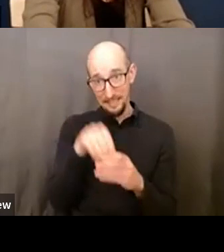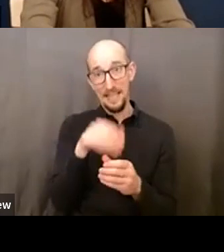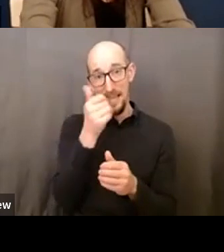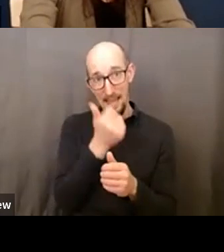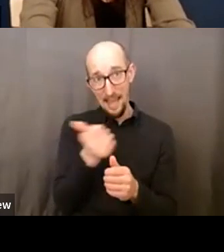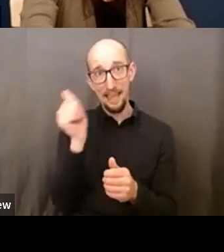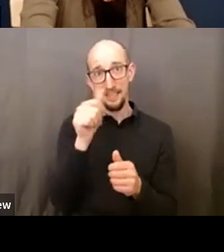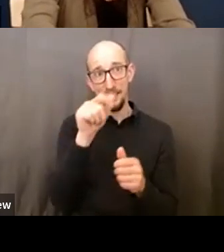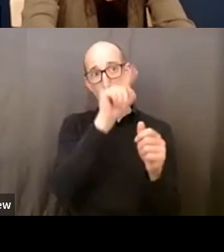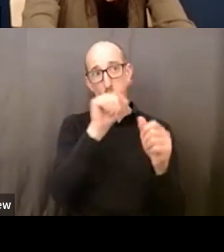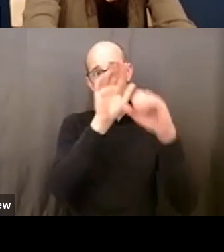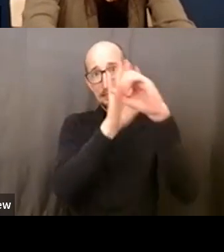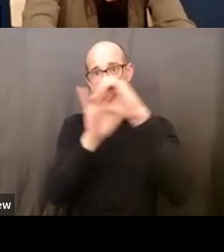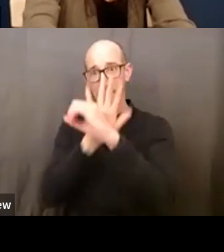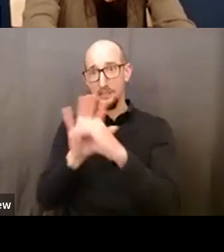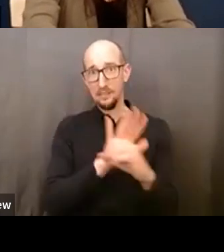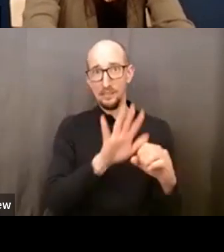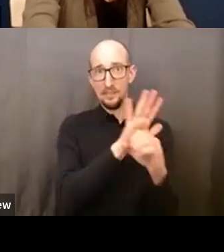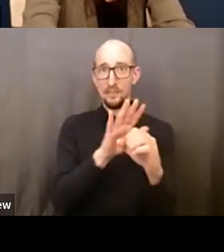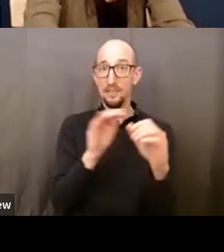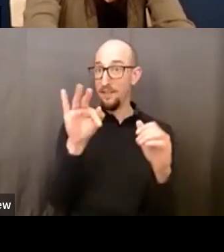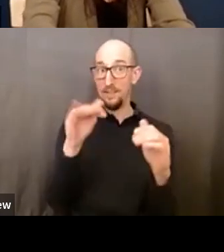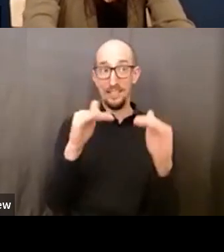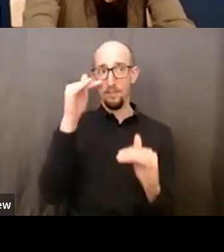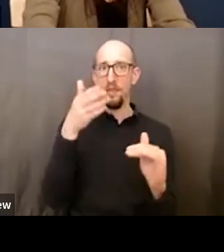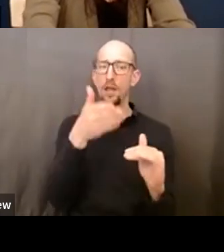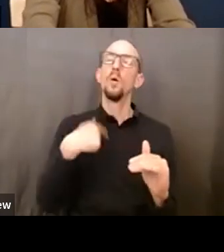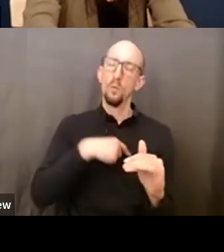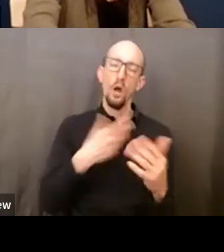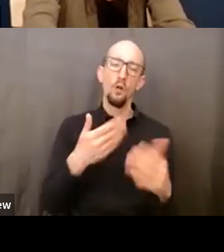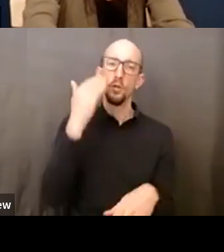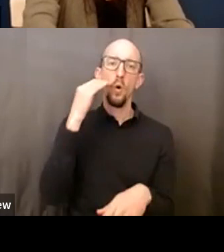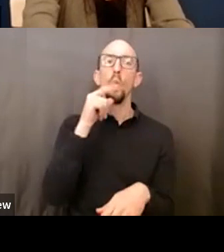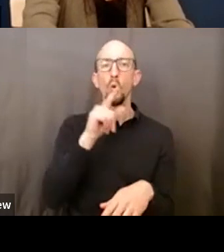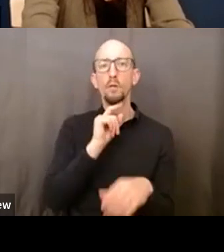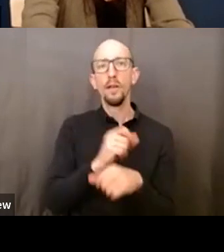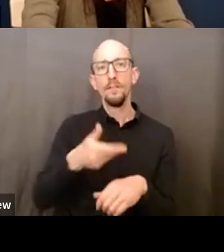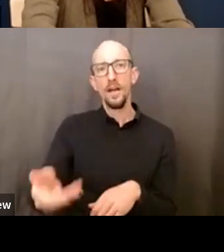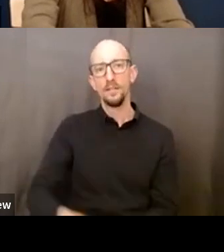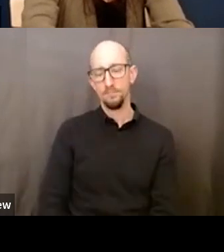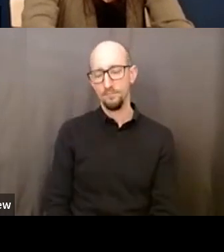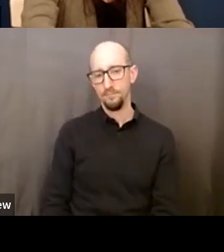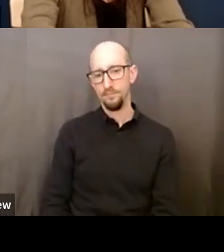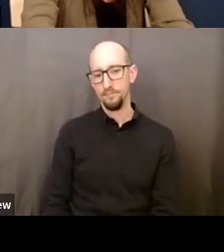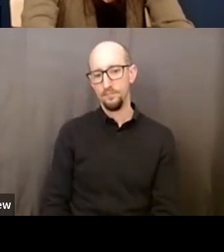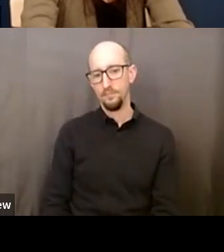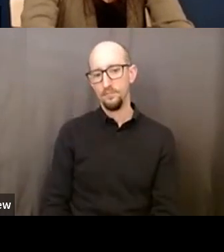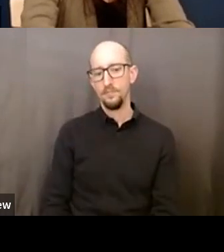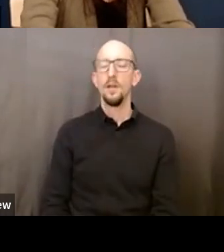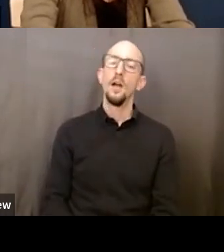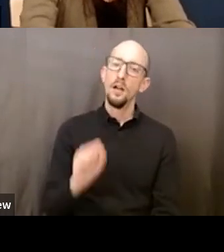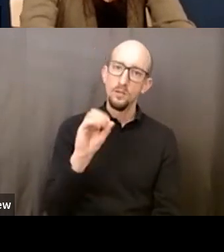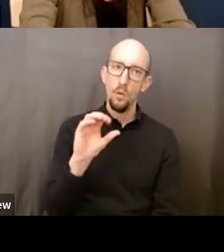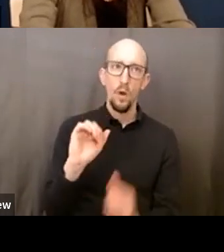geographic designations, we know who ends up getting invited. So the only way around that